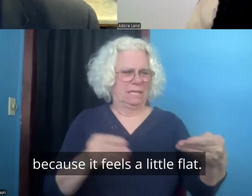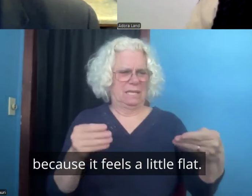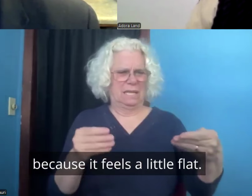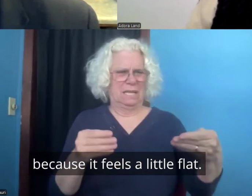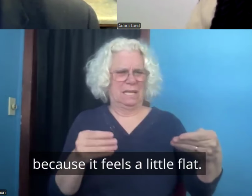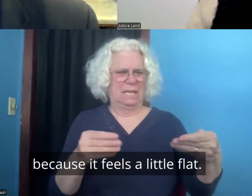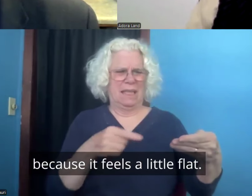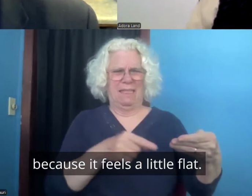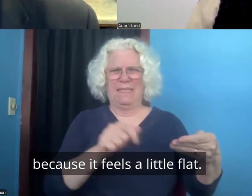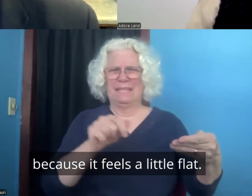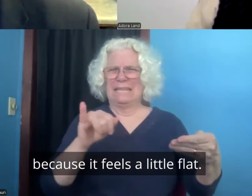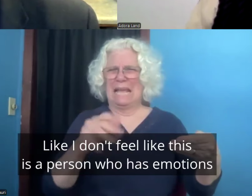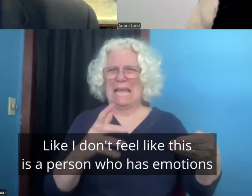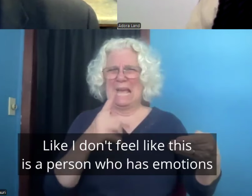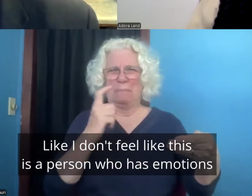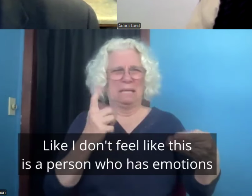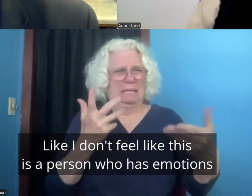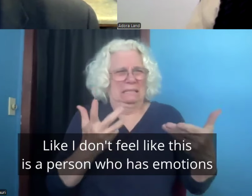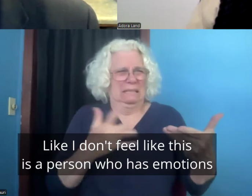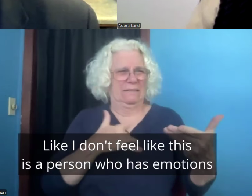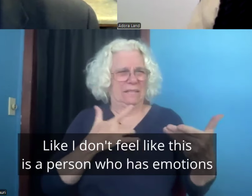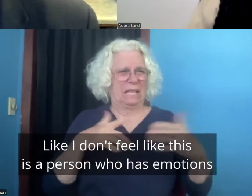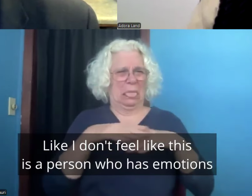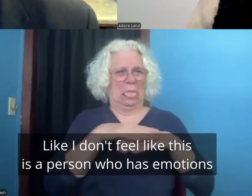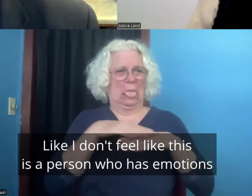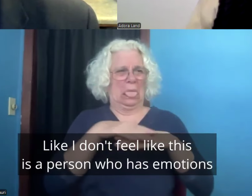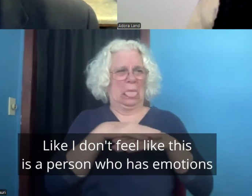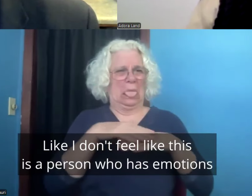AI because it feels a little flat. Like I don't feel like this is a person who has